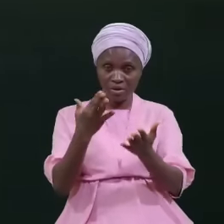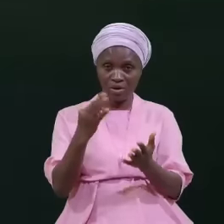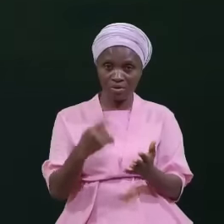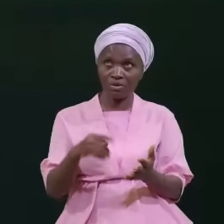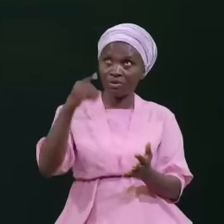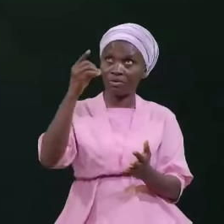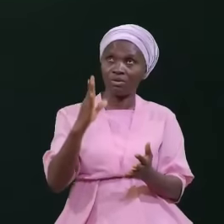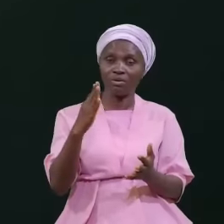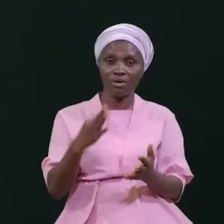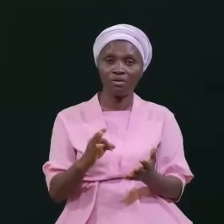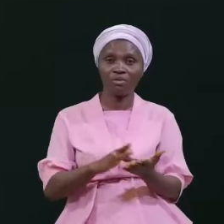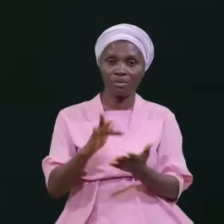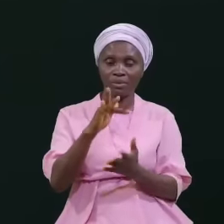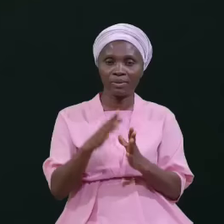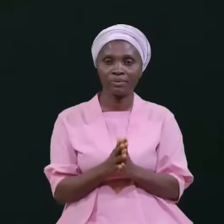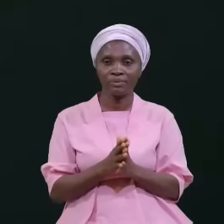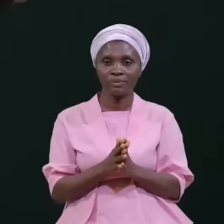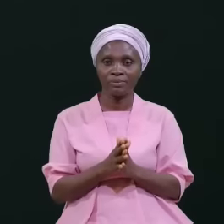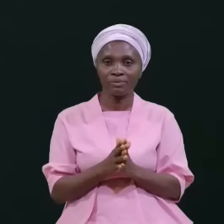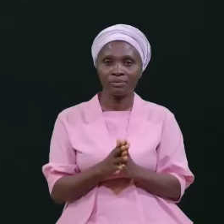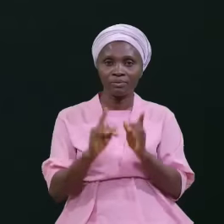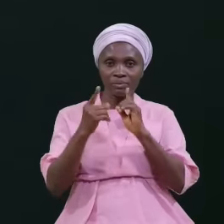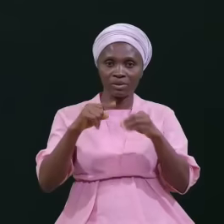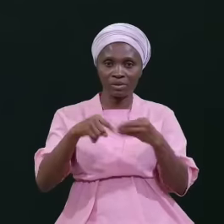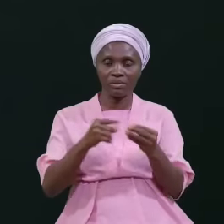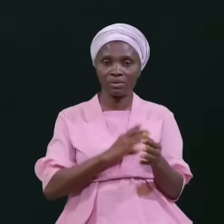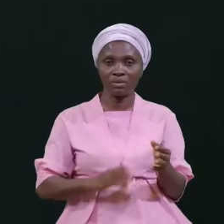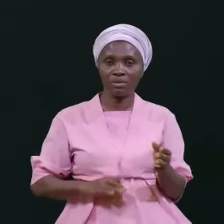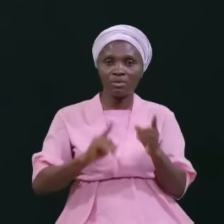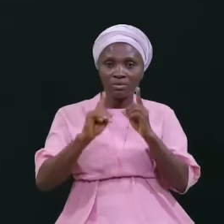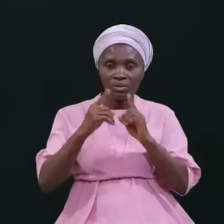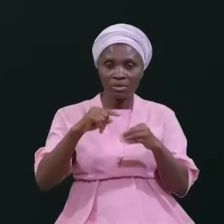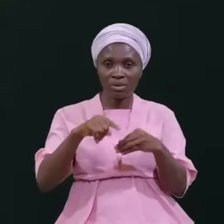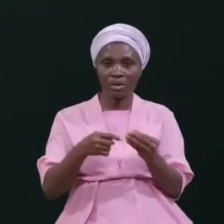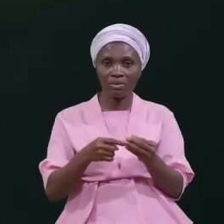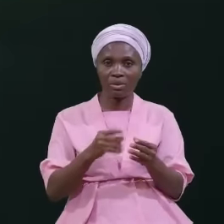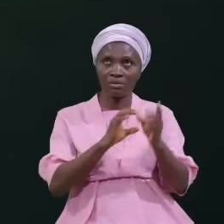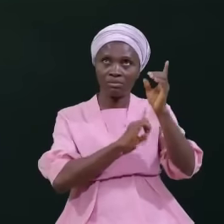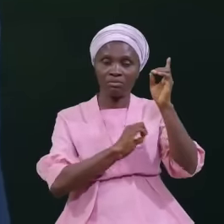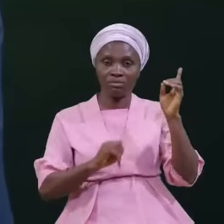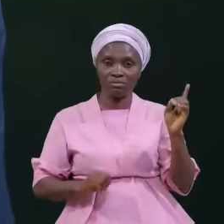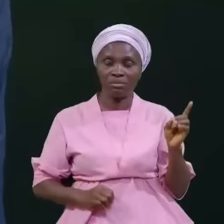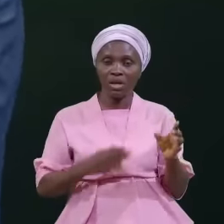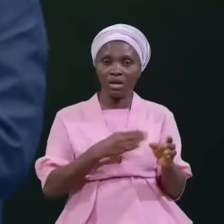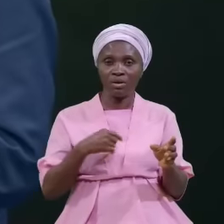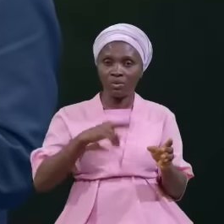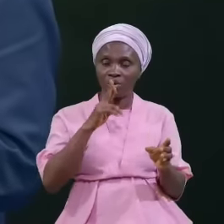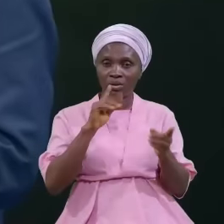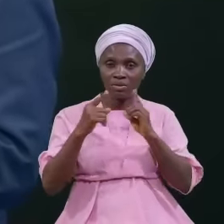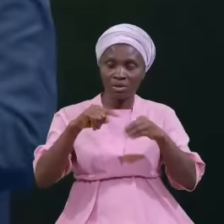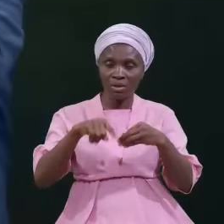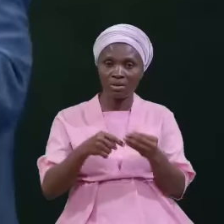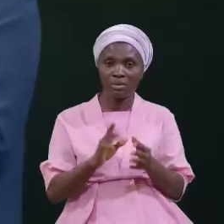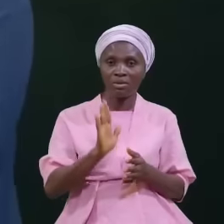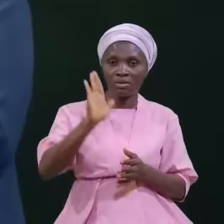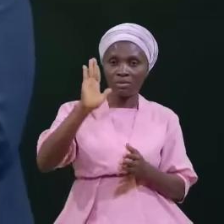of glory. We're talking about Christ. We're talking about Emmanuel. And we're talking about his